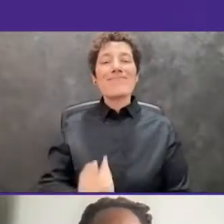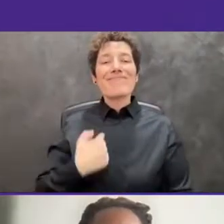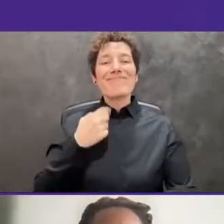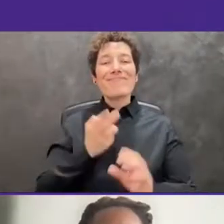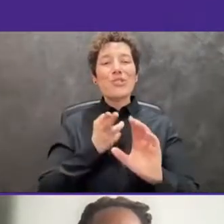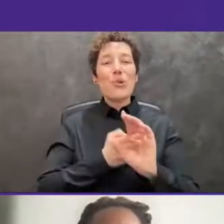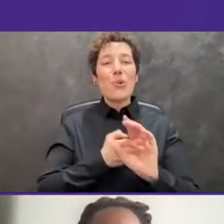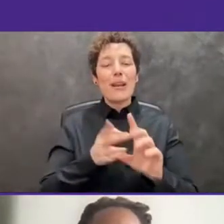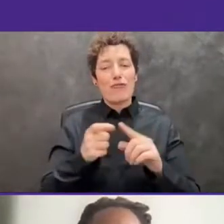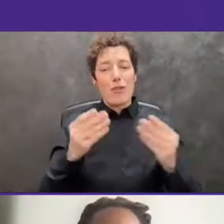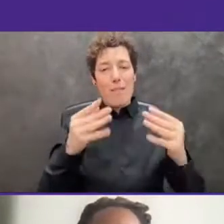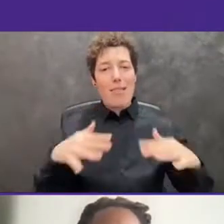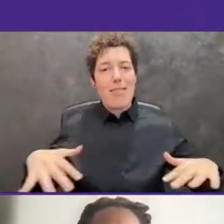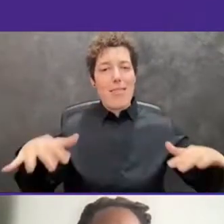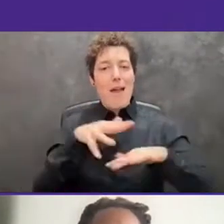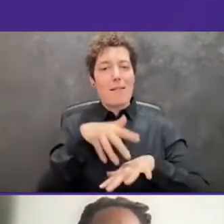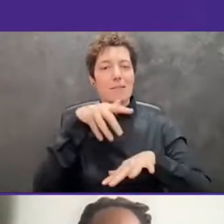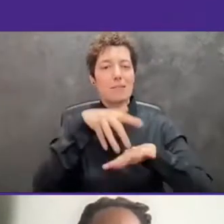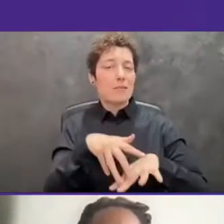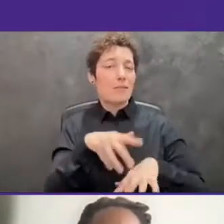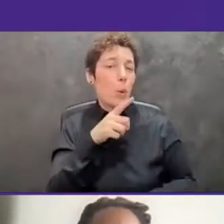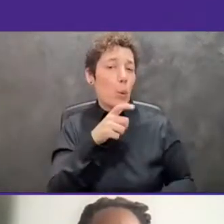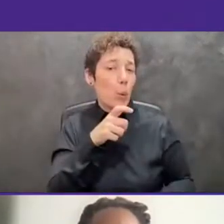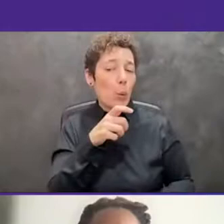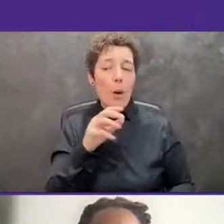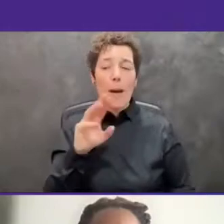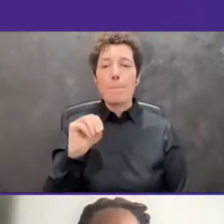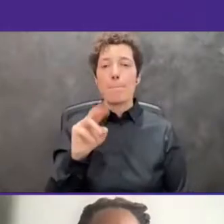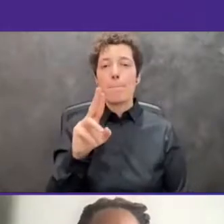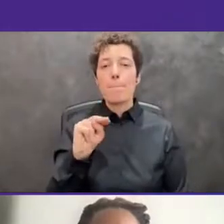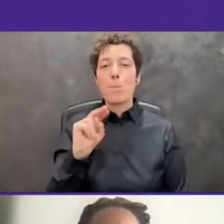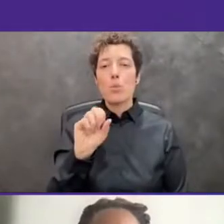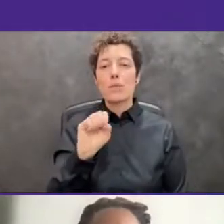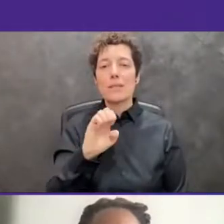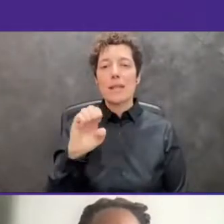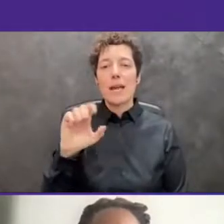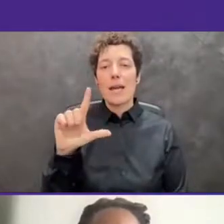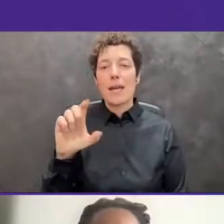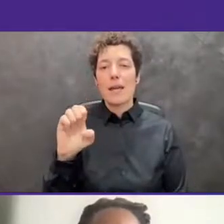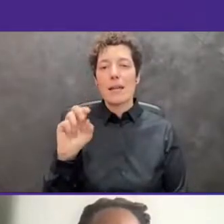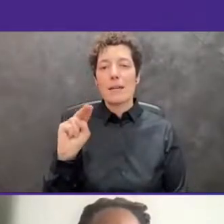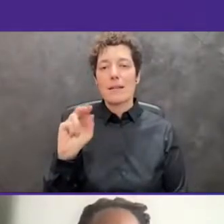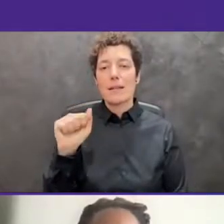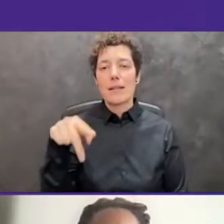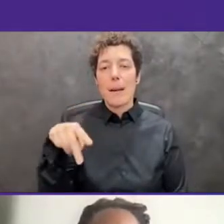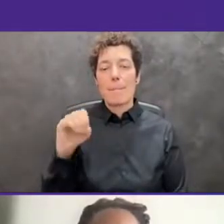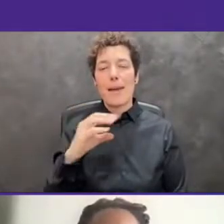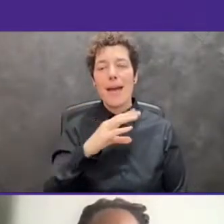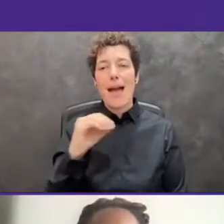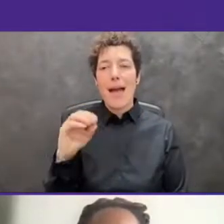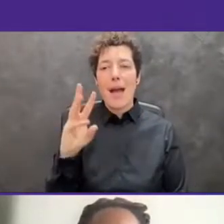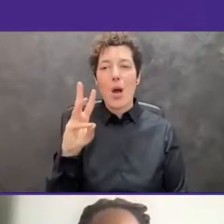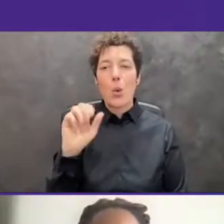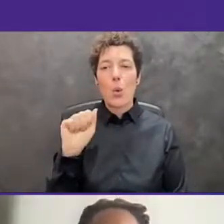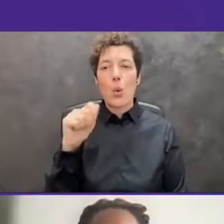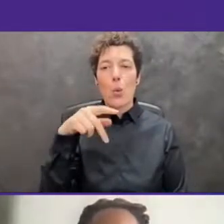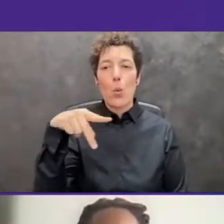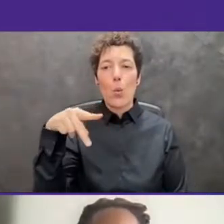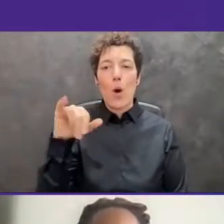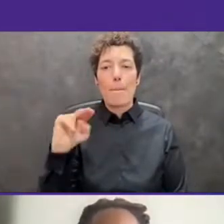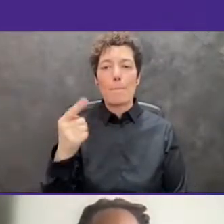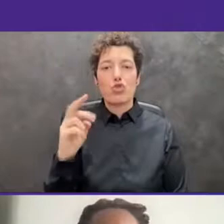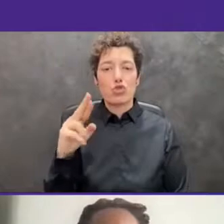the unceded lands of the Munse Lenape and Wappinger tribes, but I also like